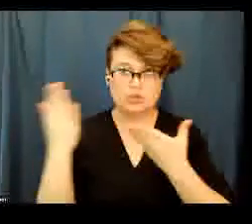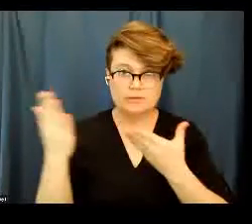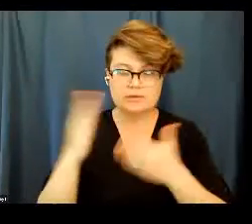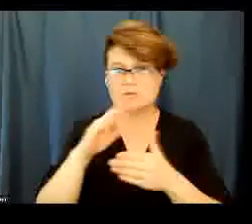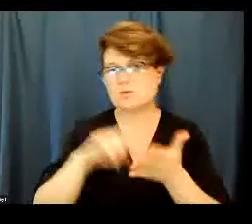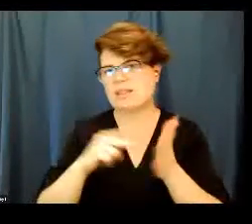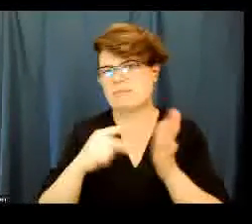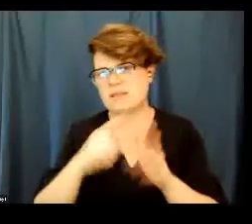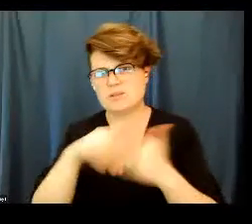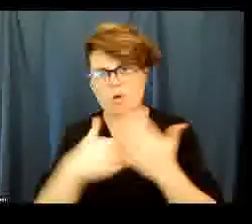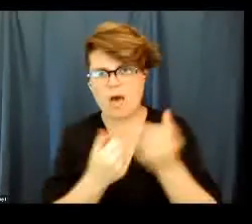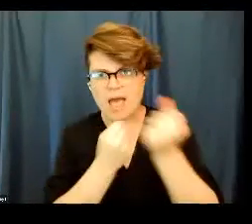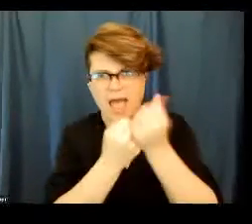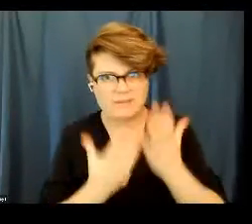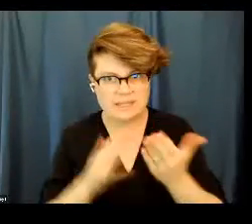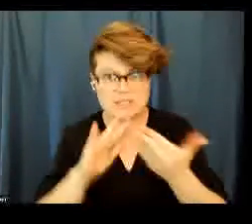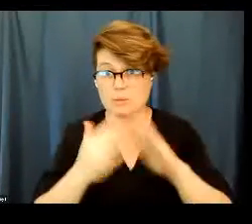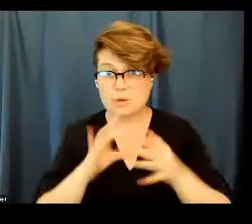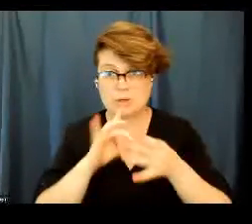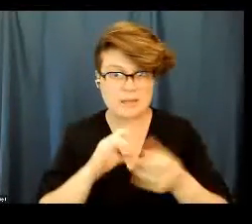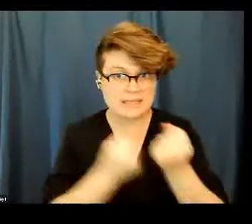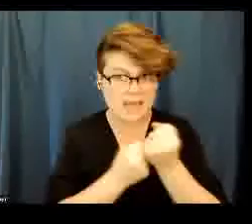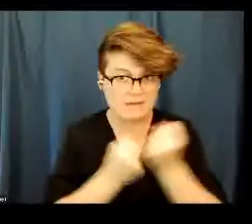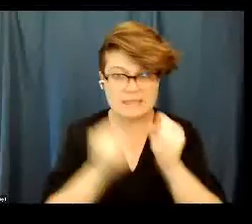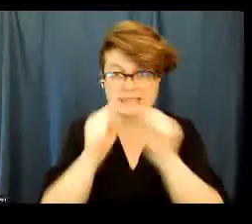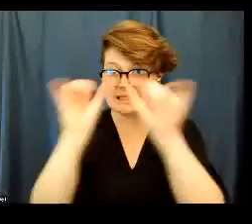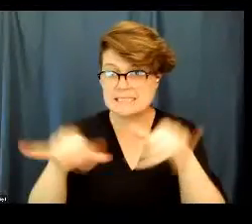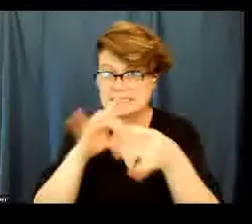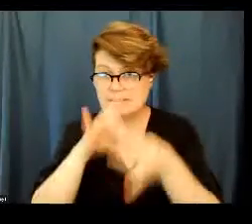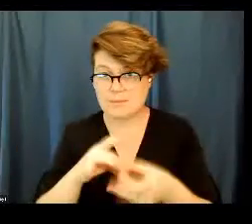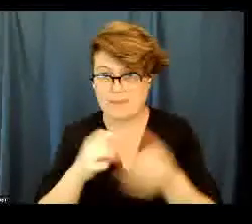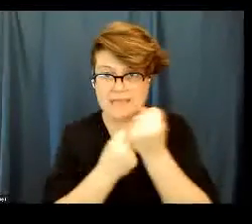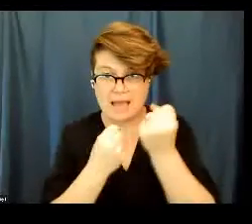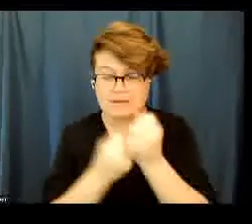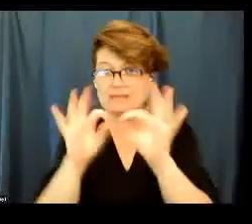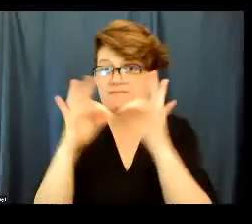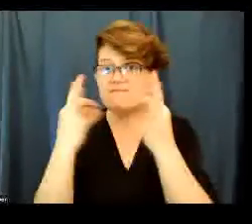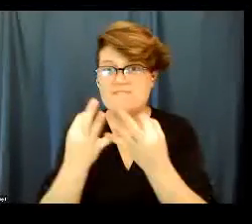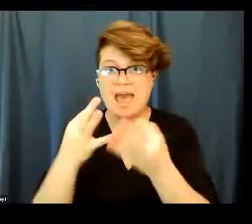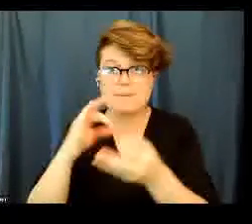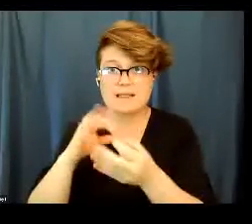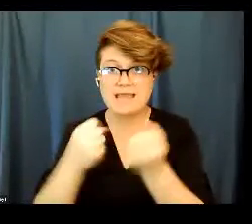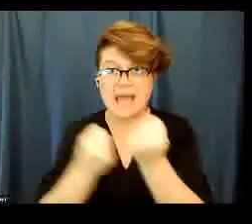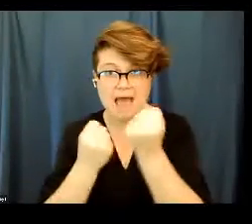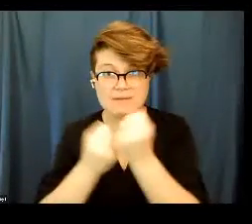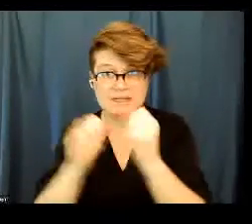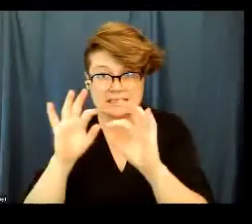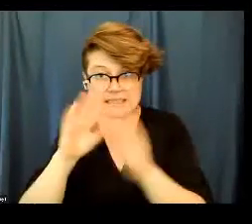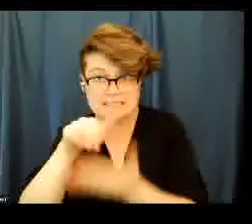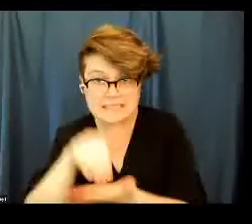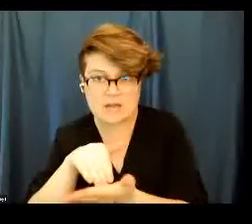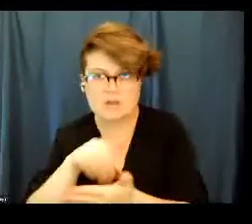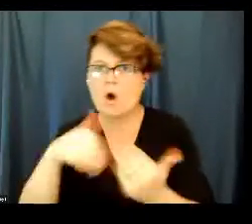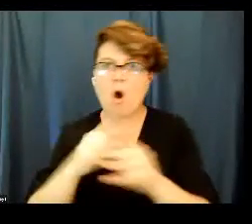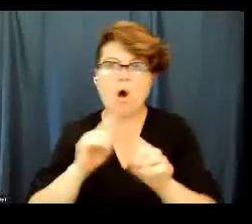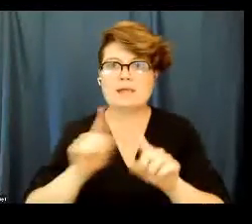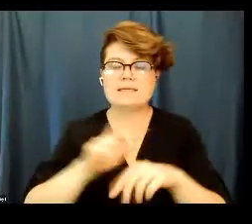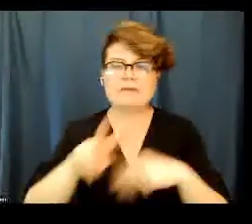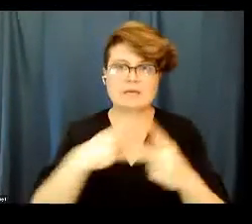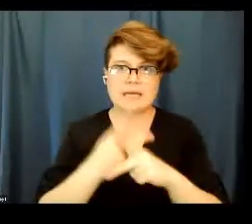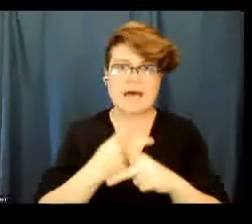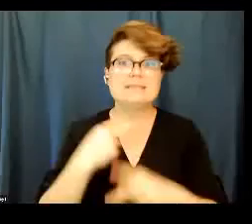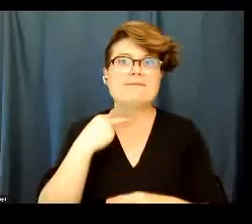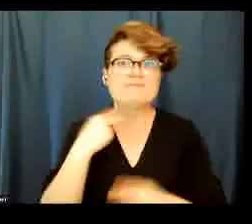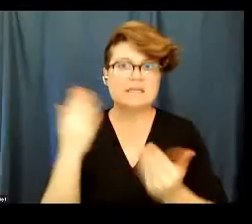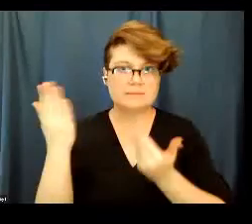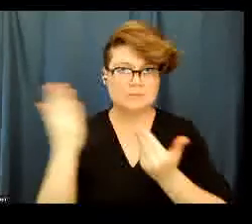advocates, community-based advocates, systems-based advocates, family advocacy centers, right? All the different types of victim services should be there. It's